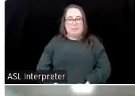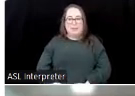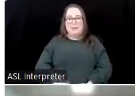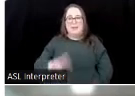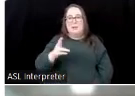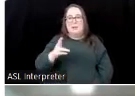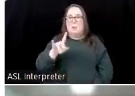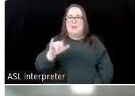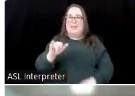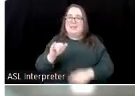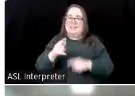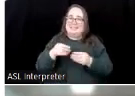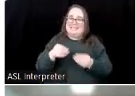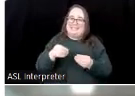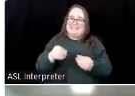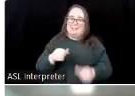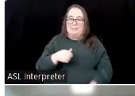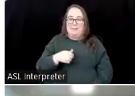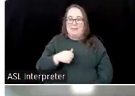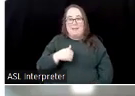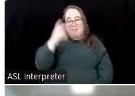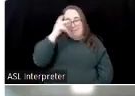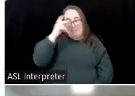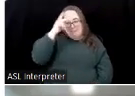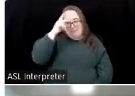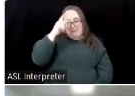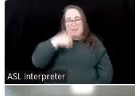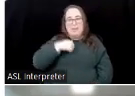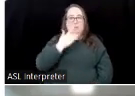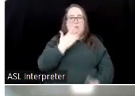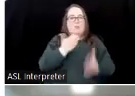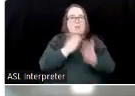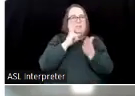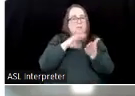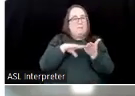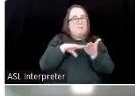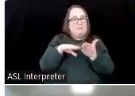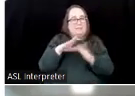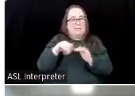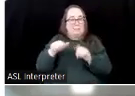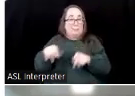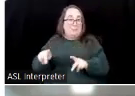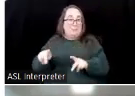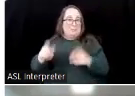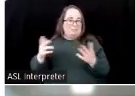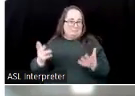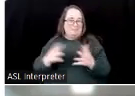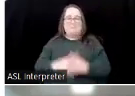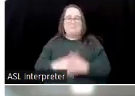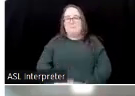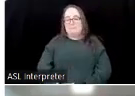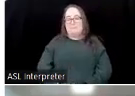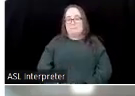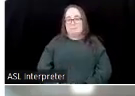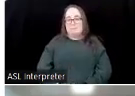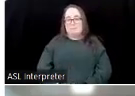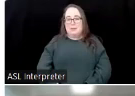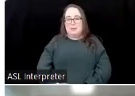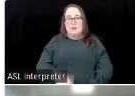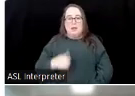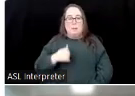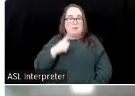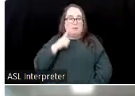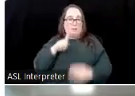hard time because I have this philosophy that I would rather ask for forgiveness than permission. And I really want you to think about